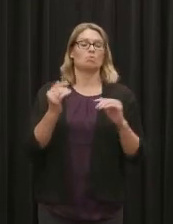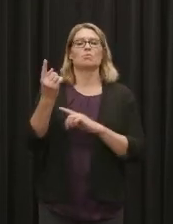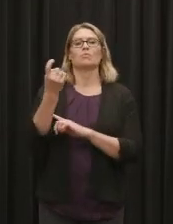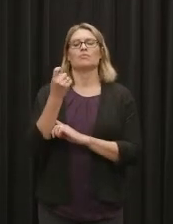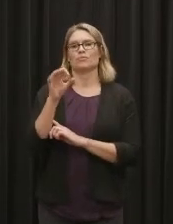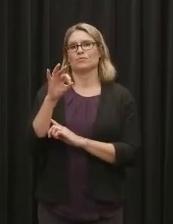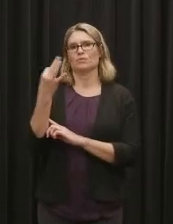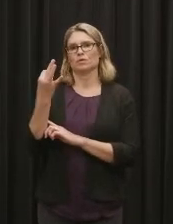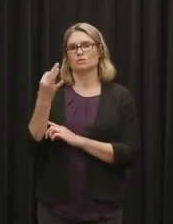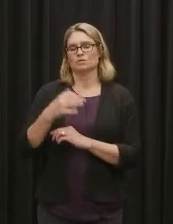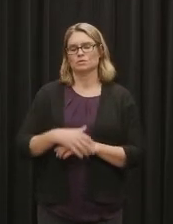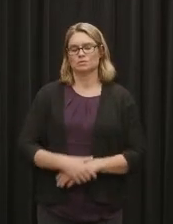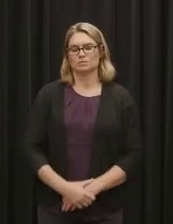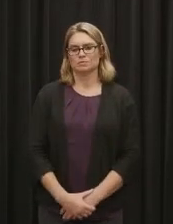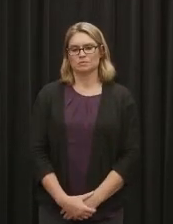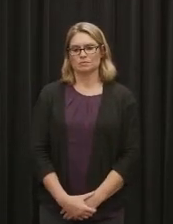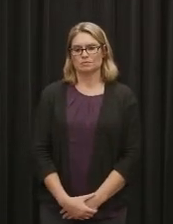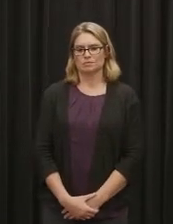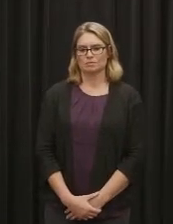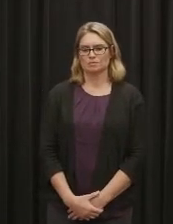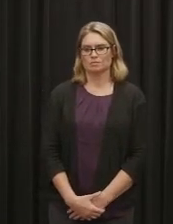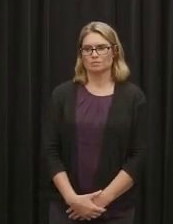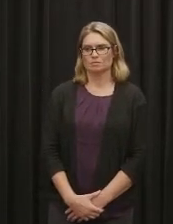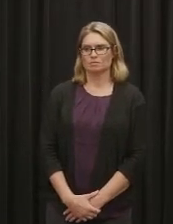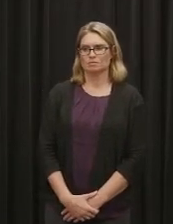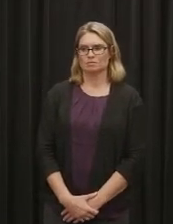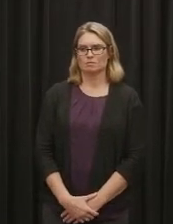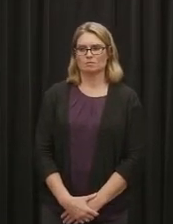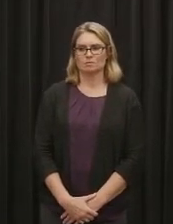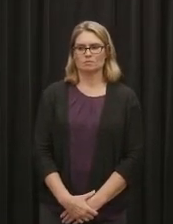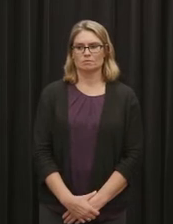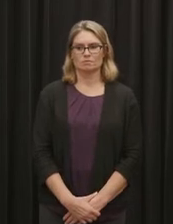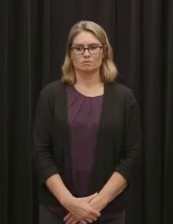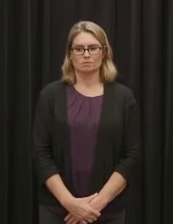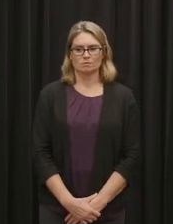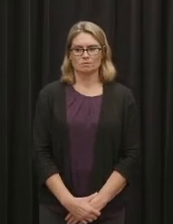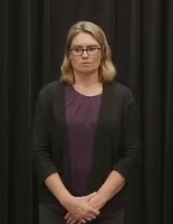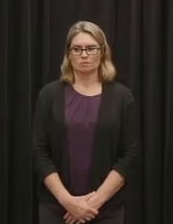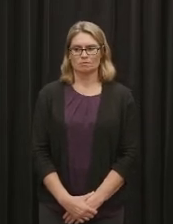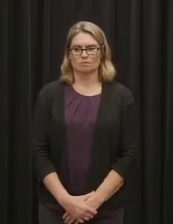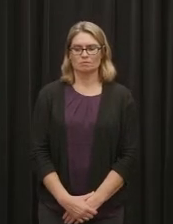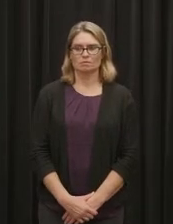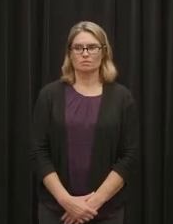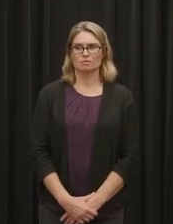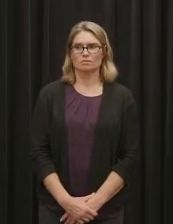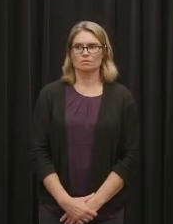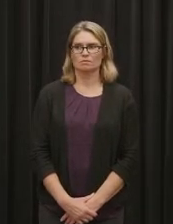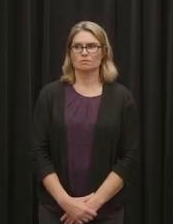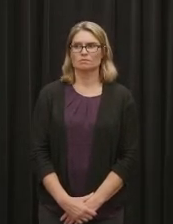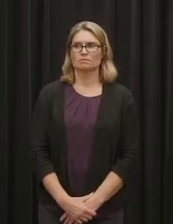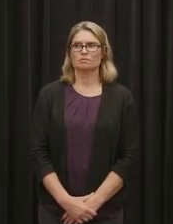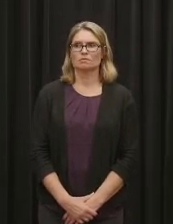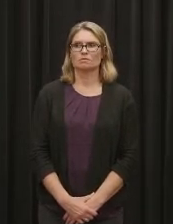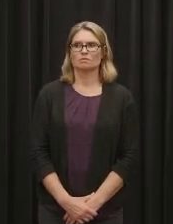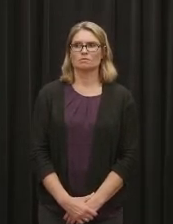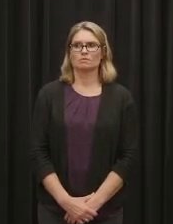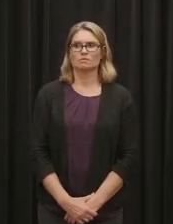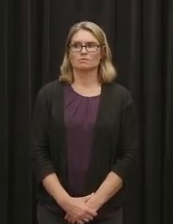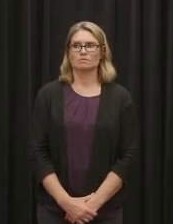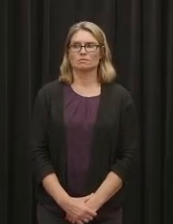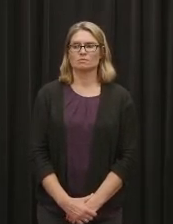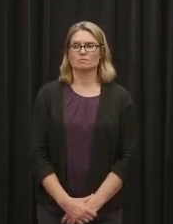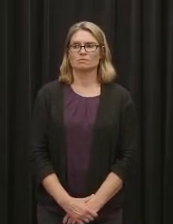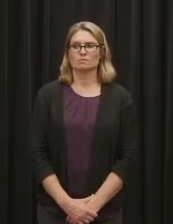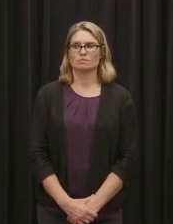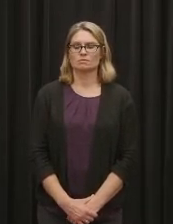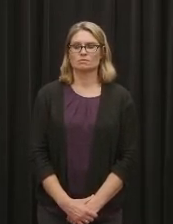Eloise Rodriguez Kizilbash. Yes, I would like to know about the